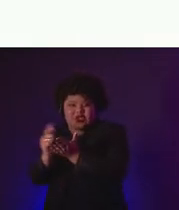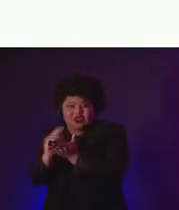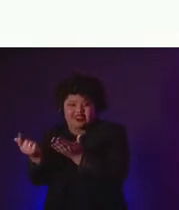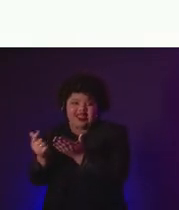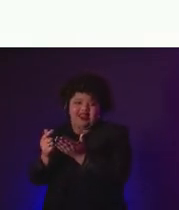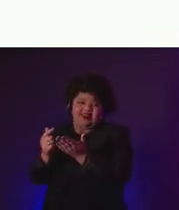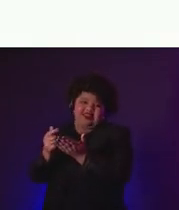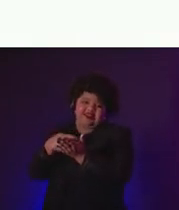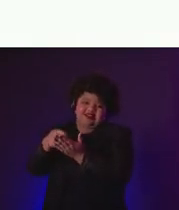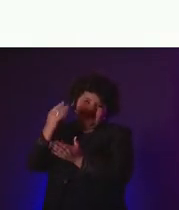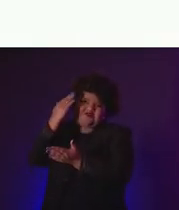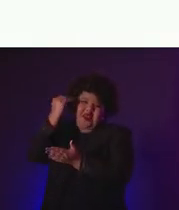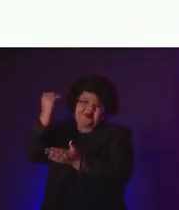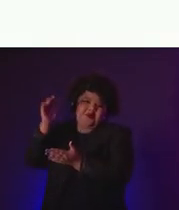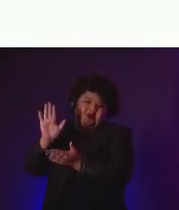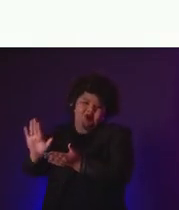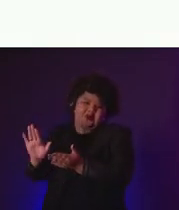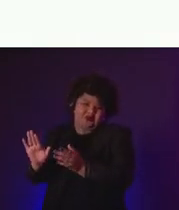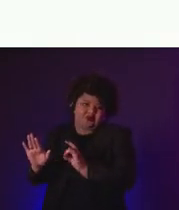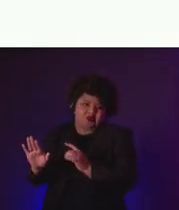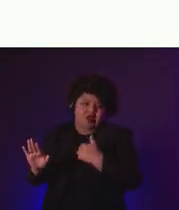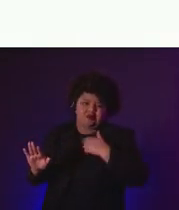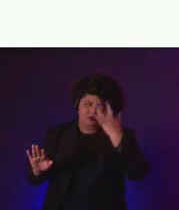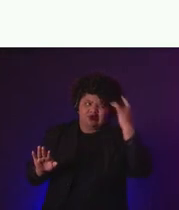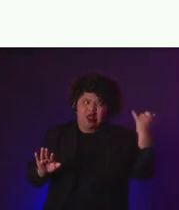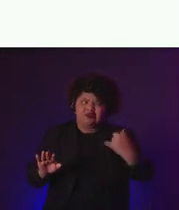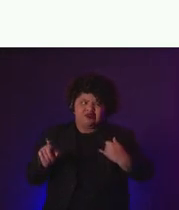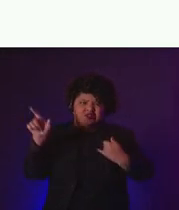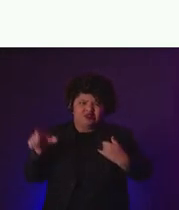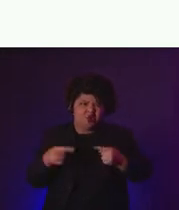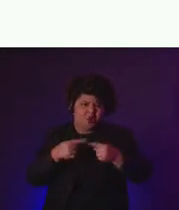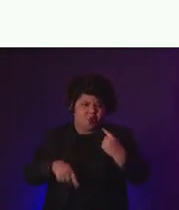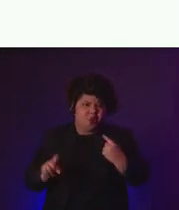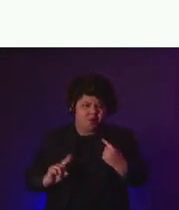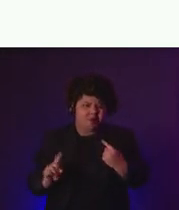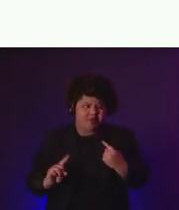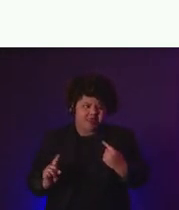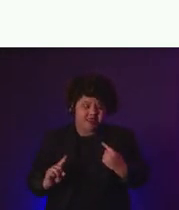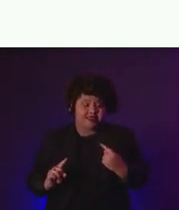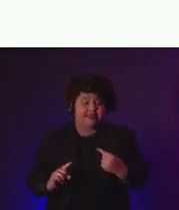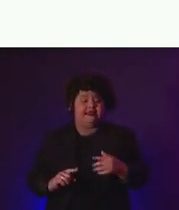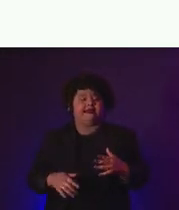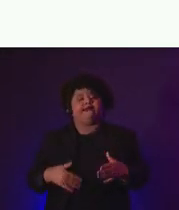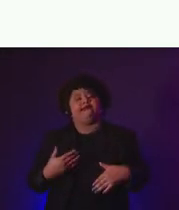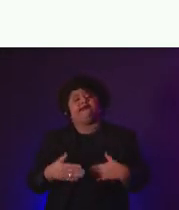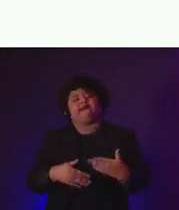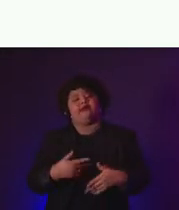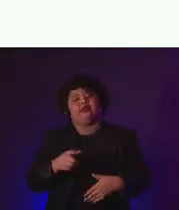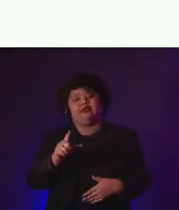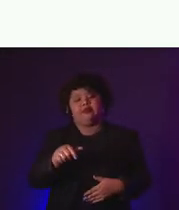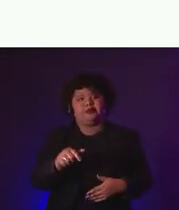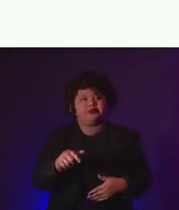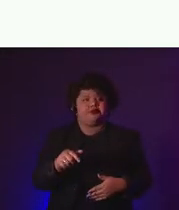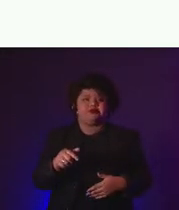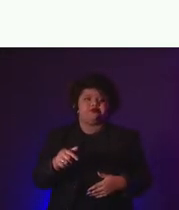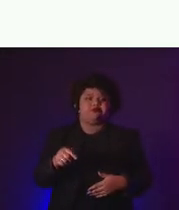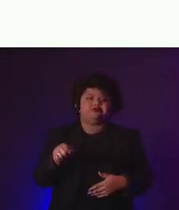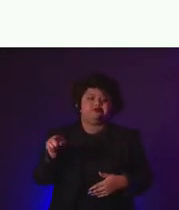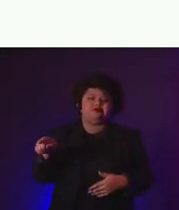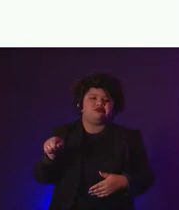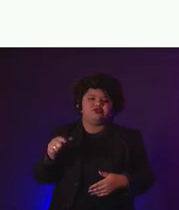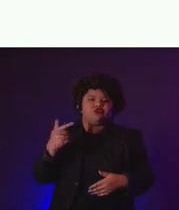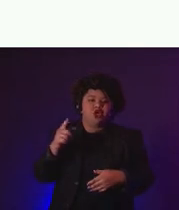Nieman Fellow, a Pulitzer Prize team recipient, and the Knight Chair, but he didn't have a doctorate. I ignored the